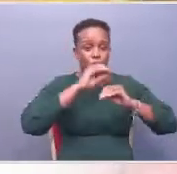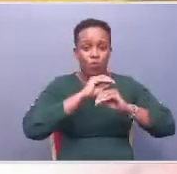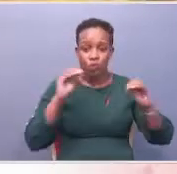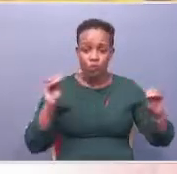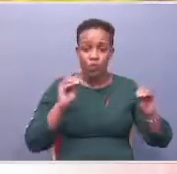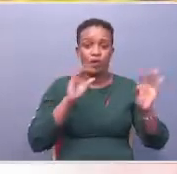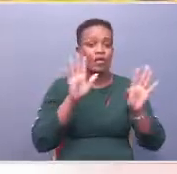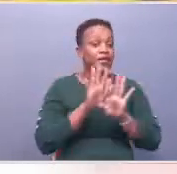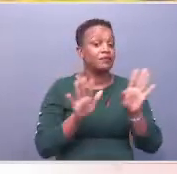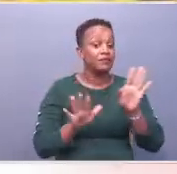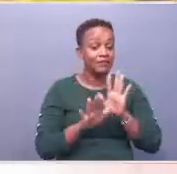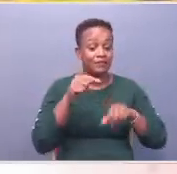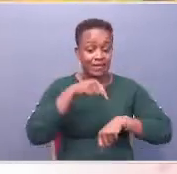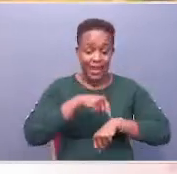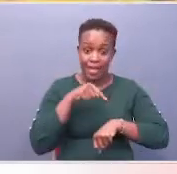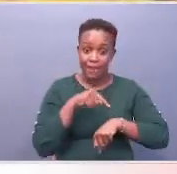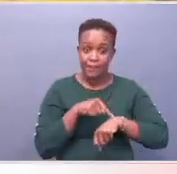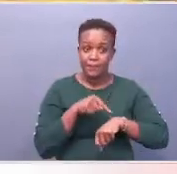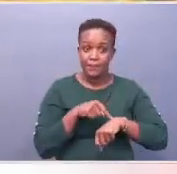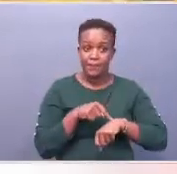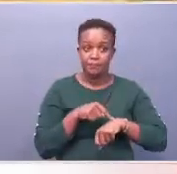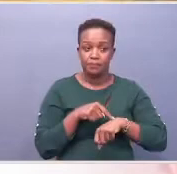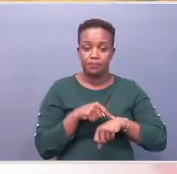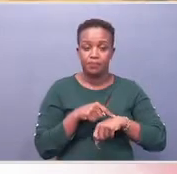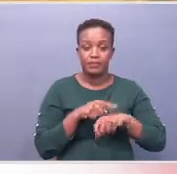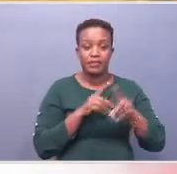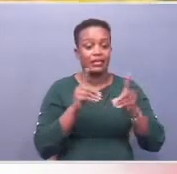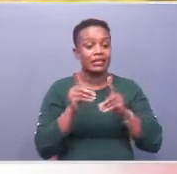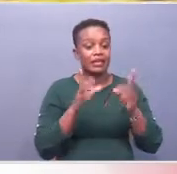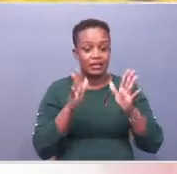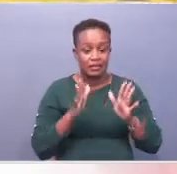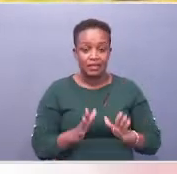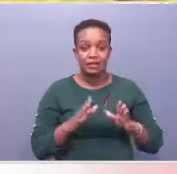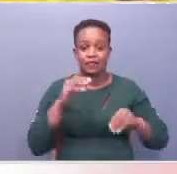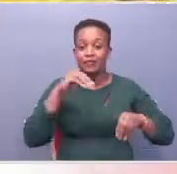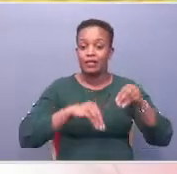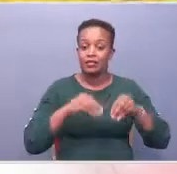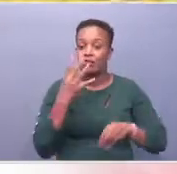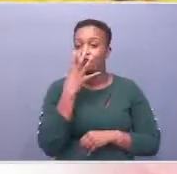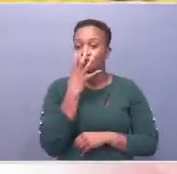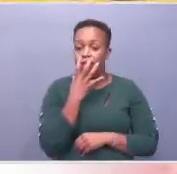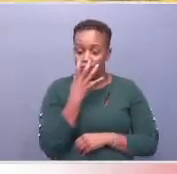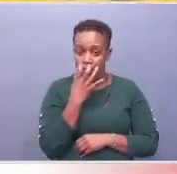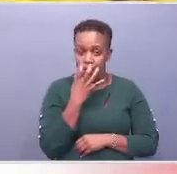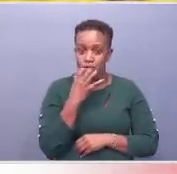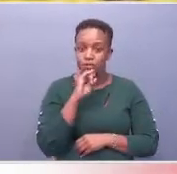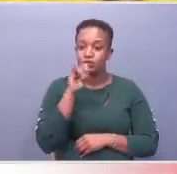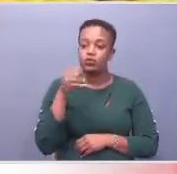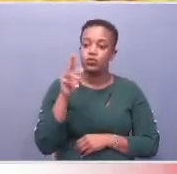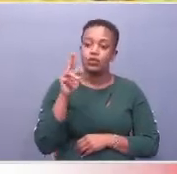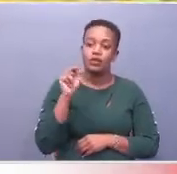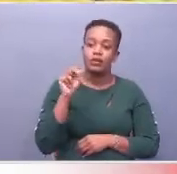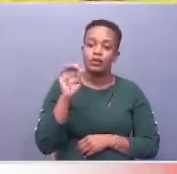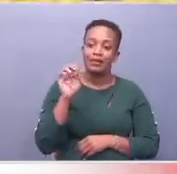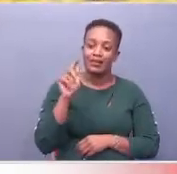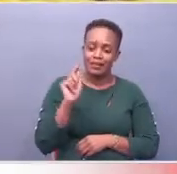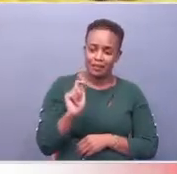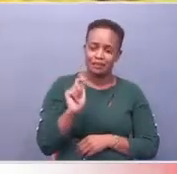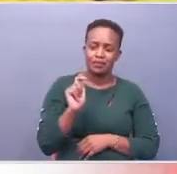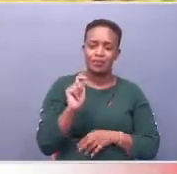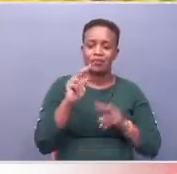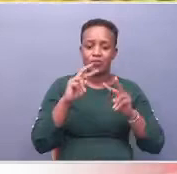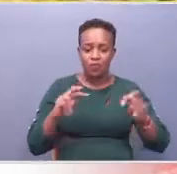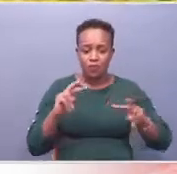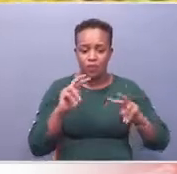when the director of elections, ODM, kijana yetu Junet Mohamed, was looking for a